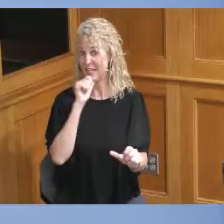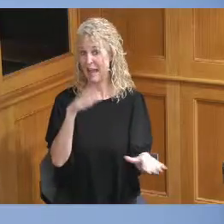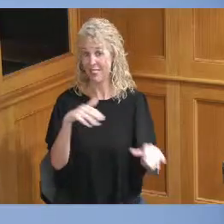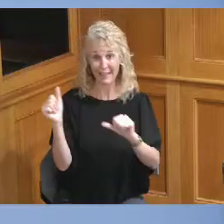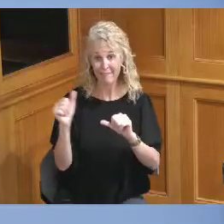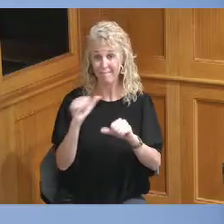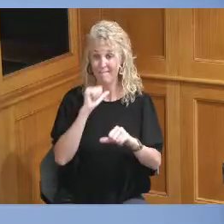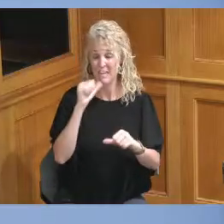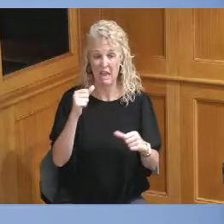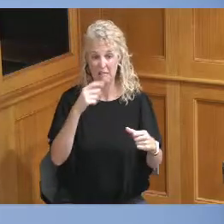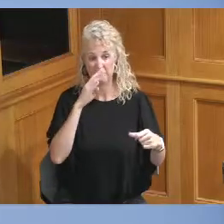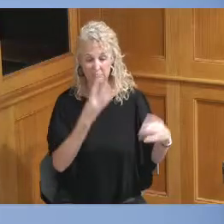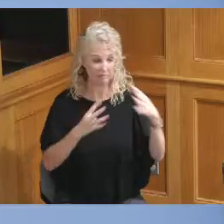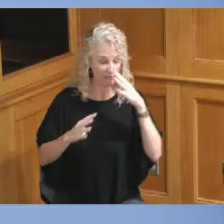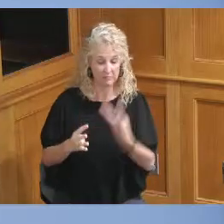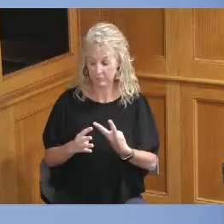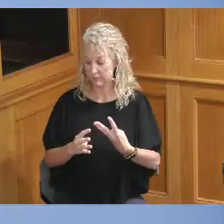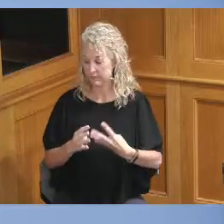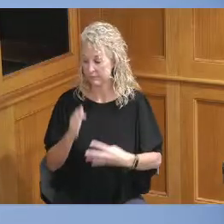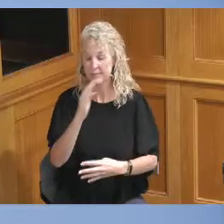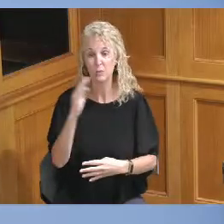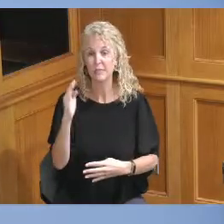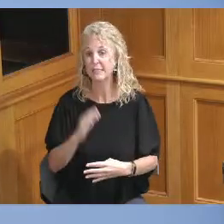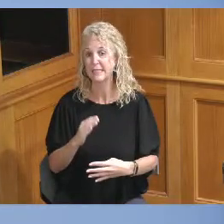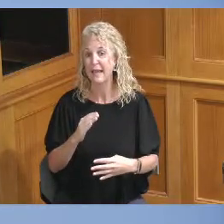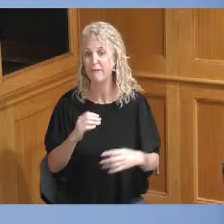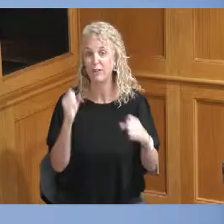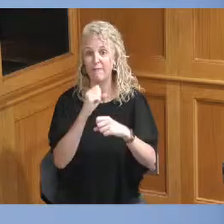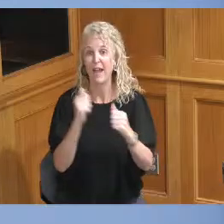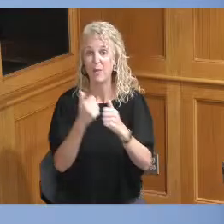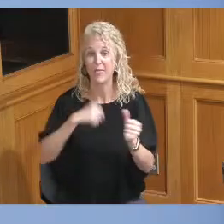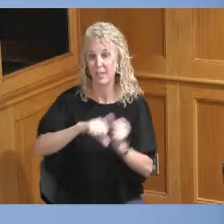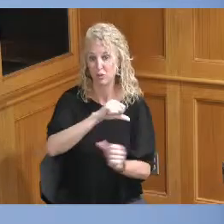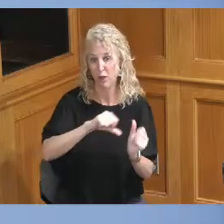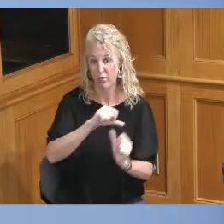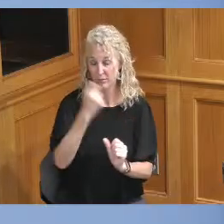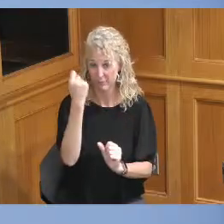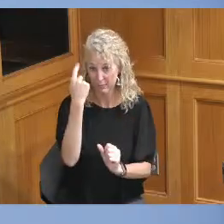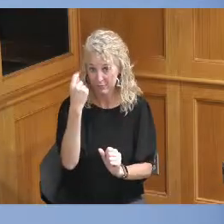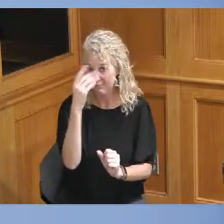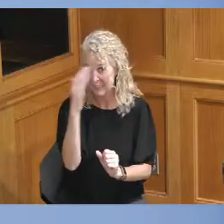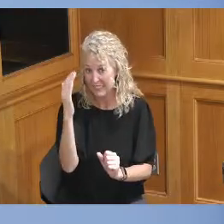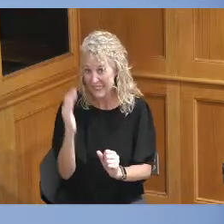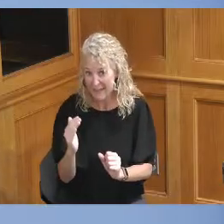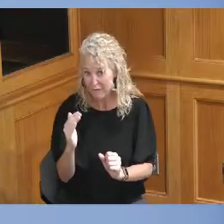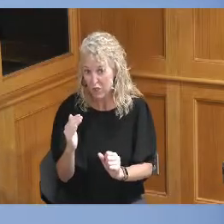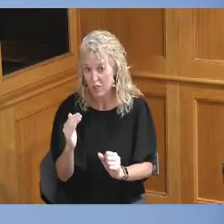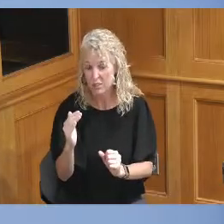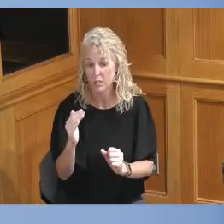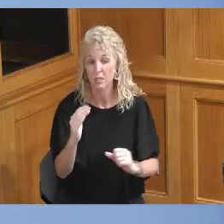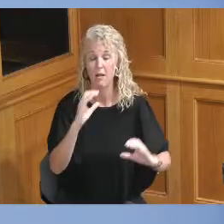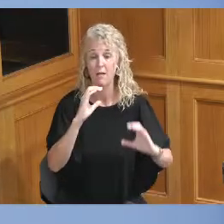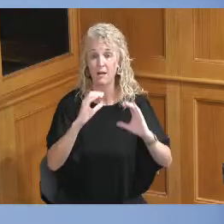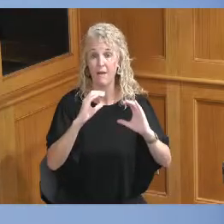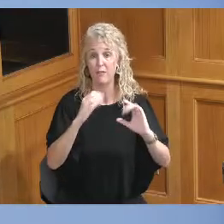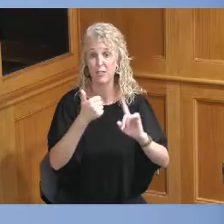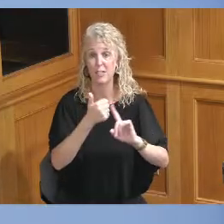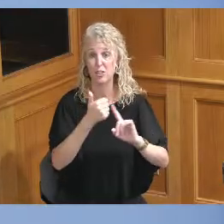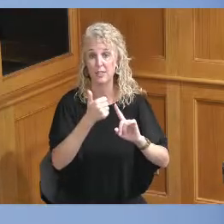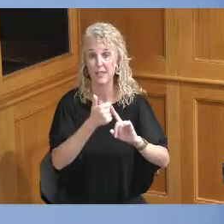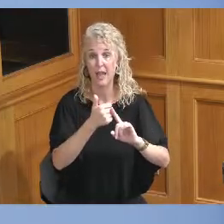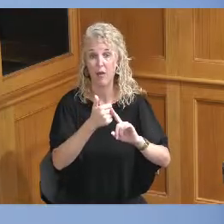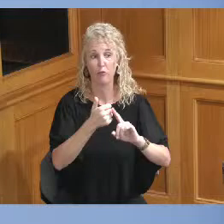communication with us. There was never, with each other, there has never been a point at all where the conversations